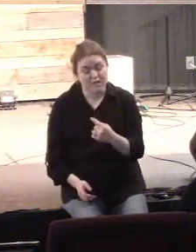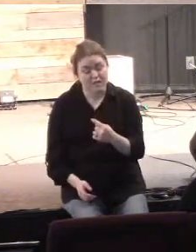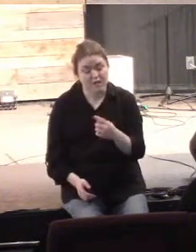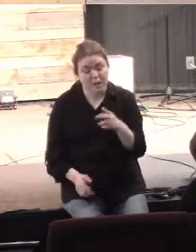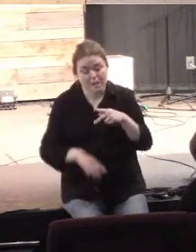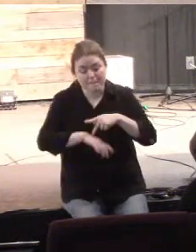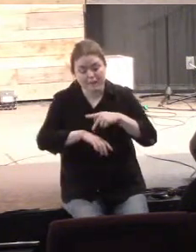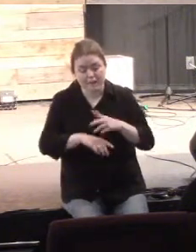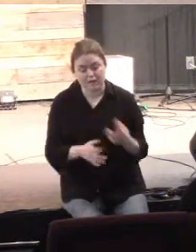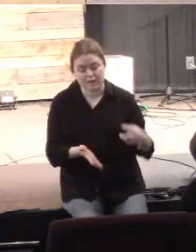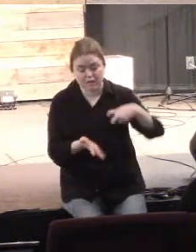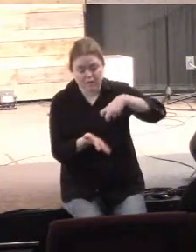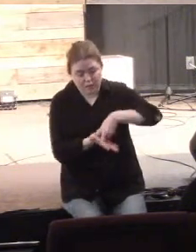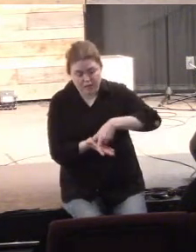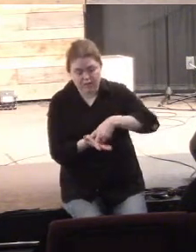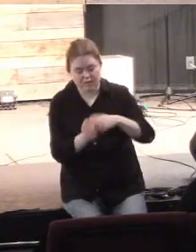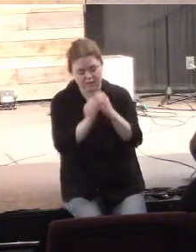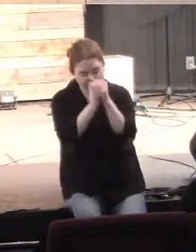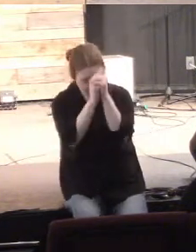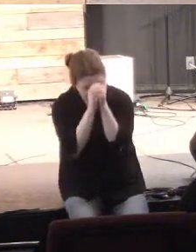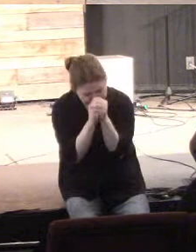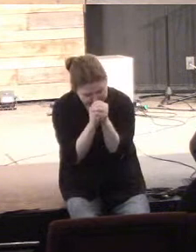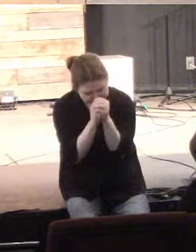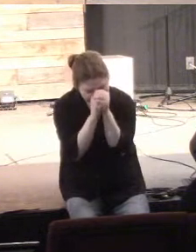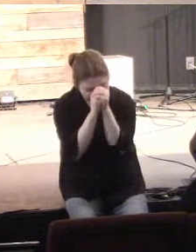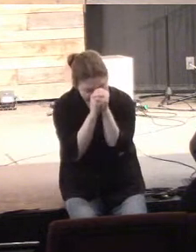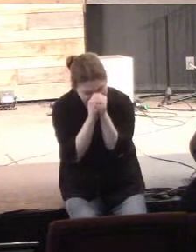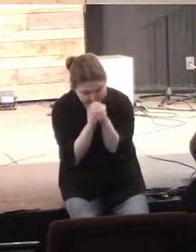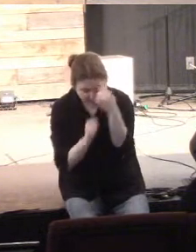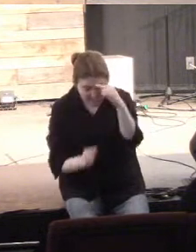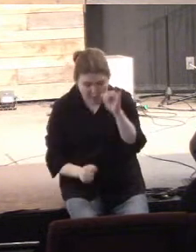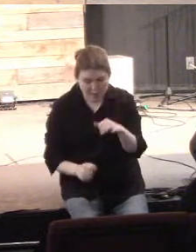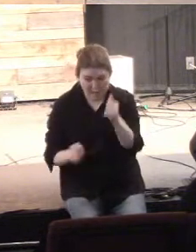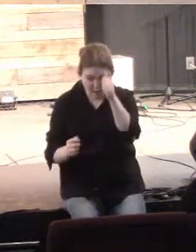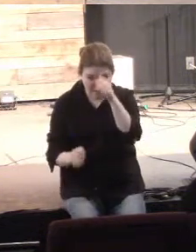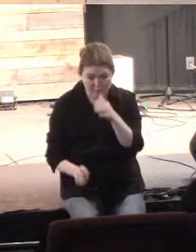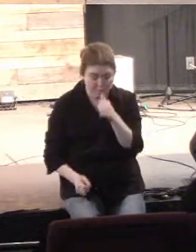he prayed. He prayed over this dead body.